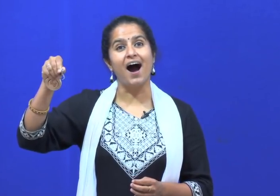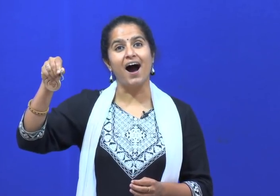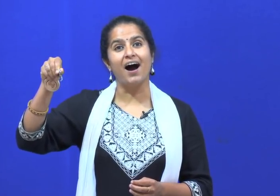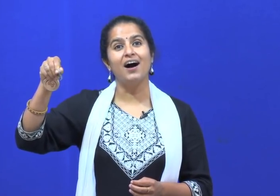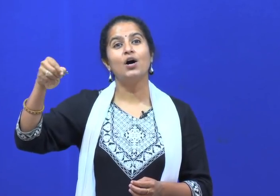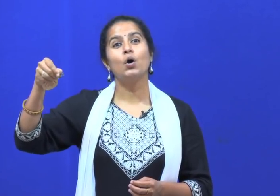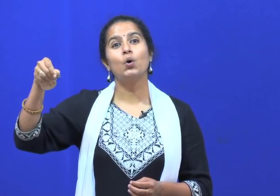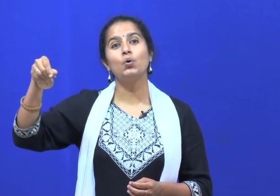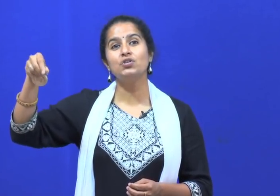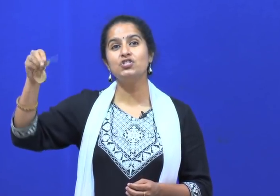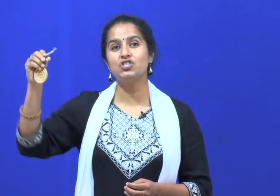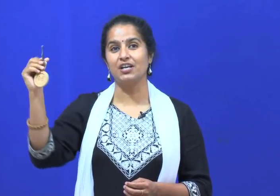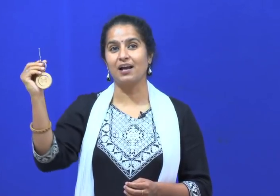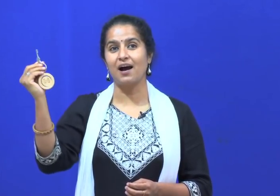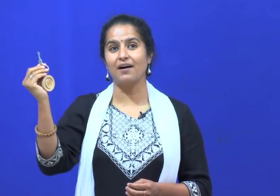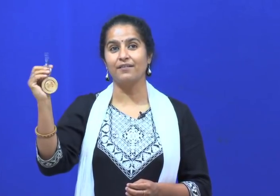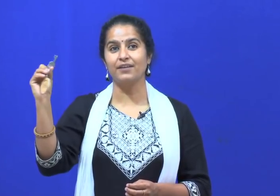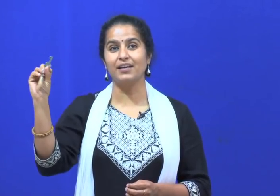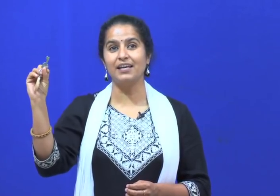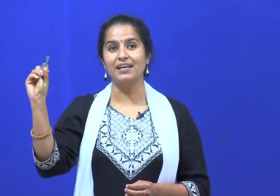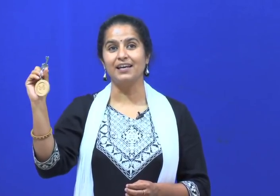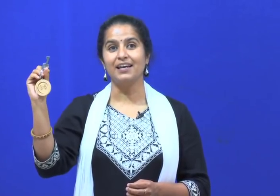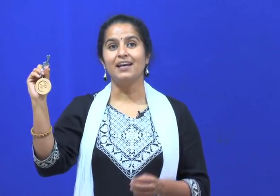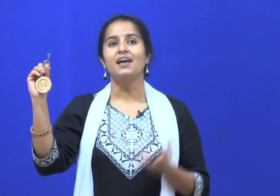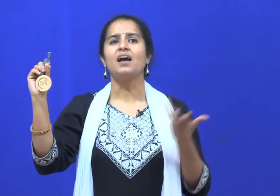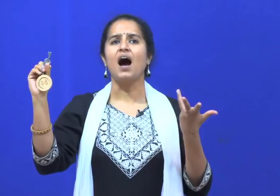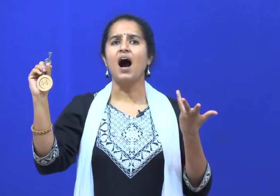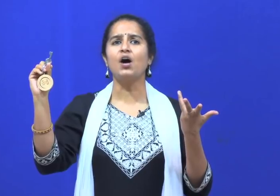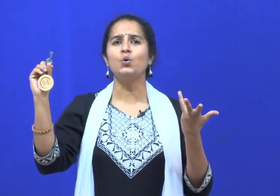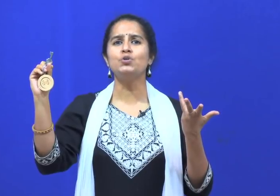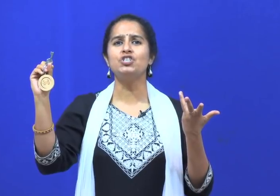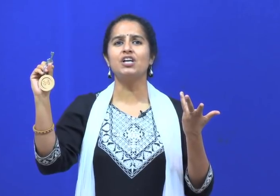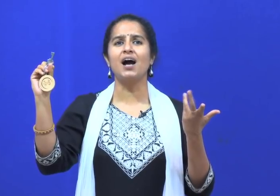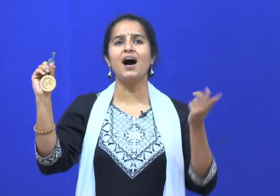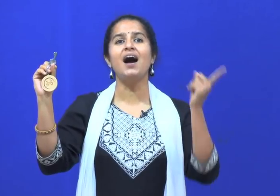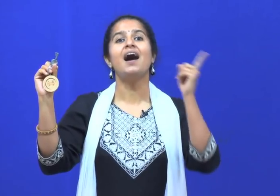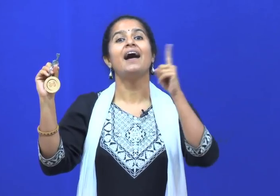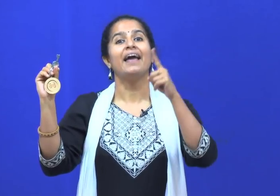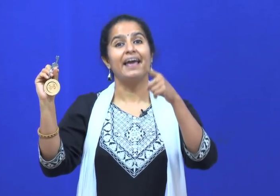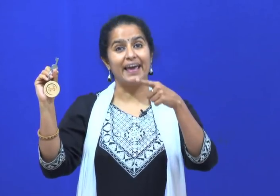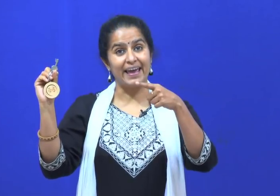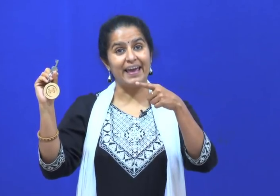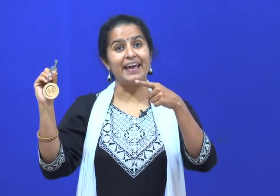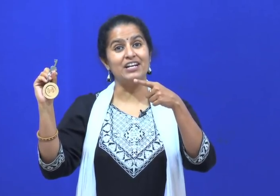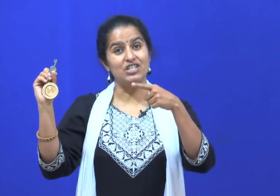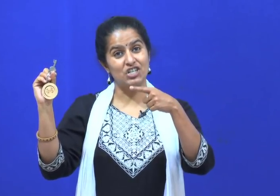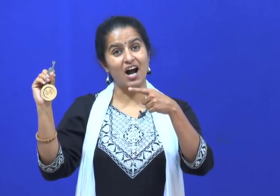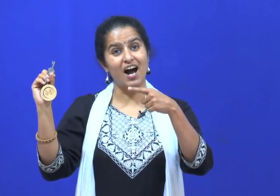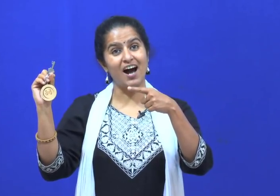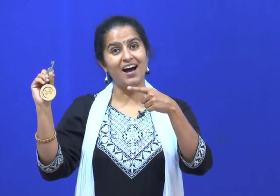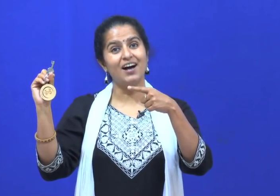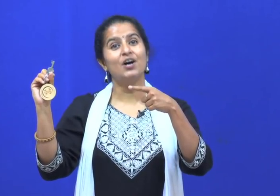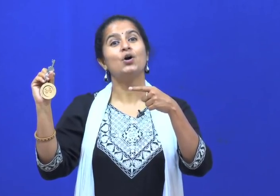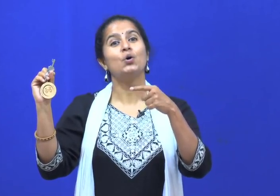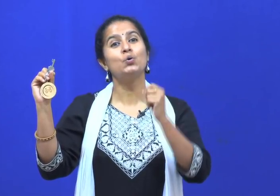Kunchika, kunchika. The key. Ka kunchika?